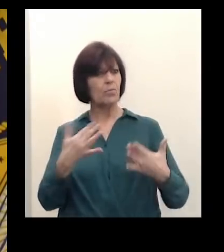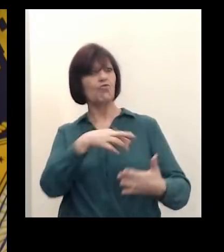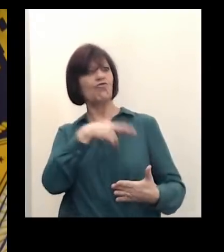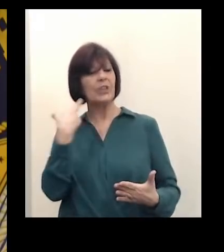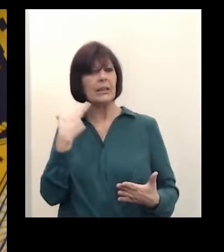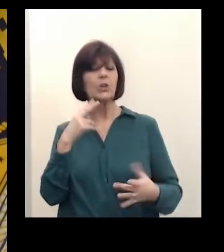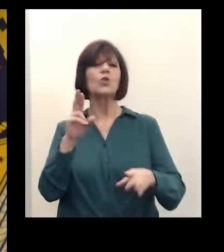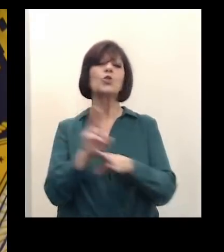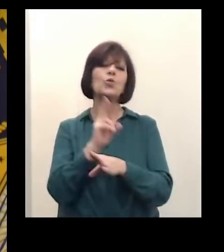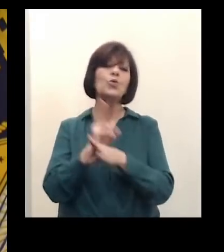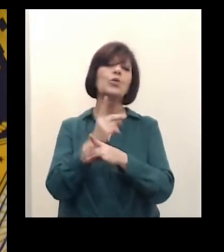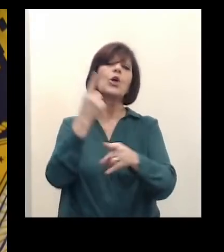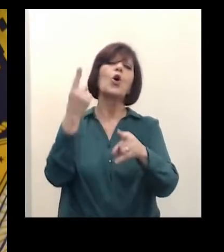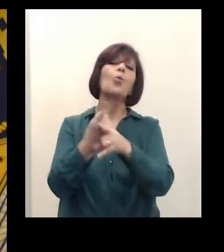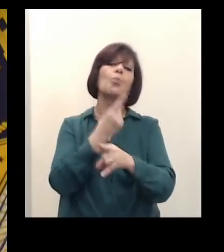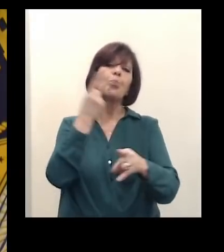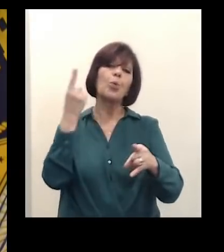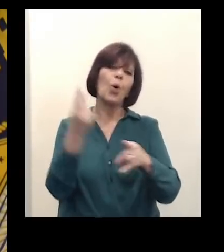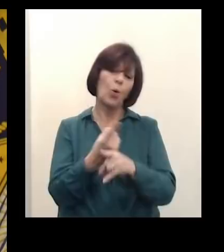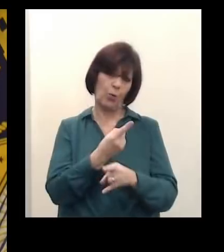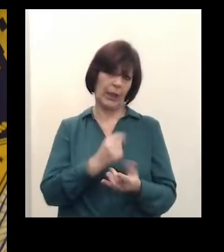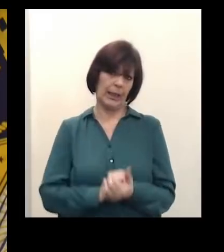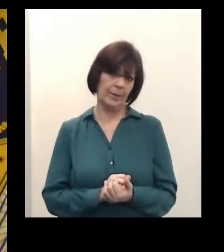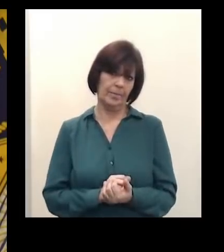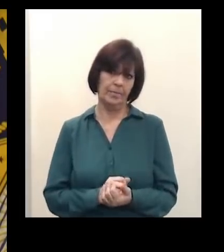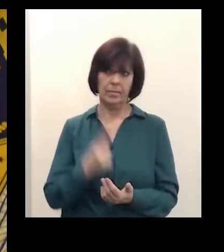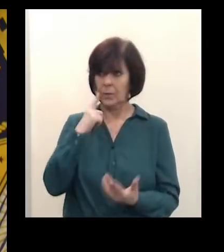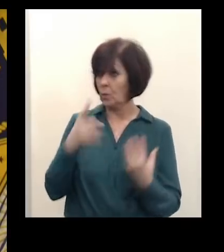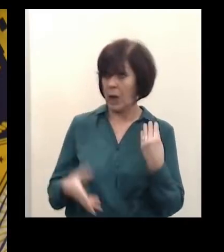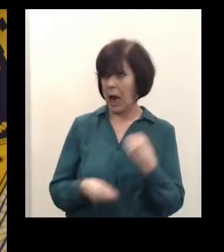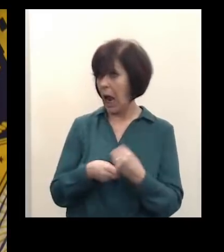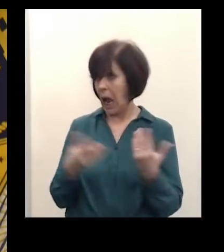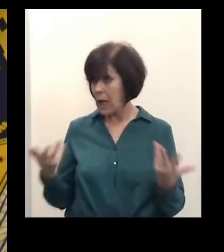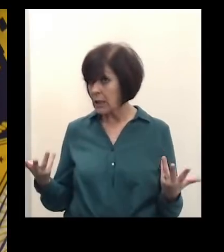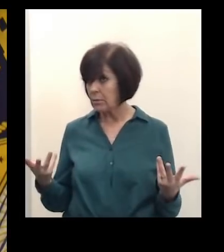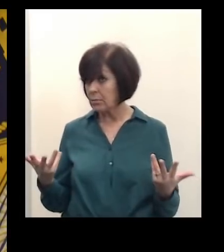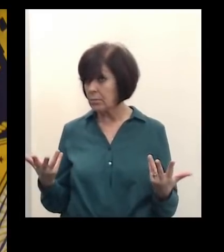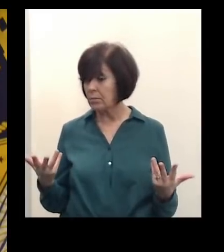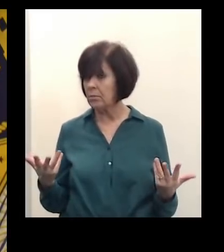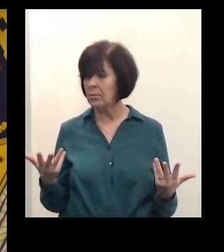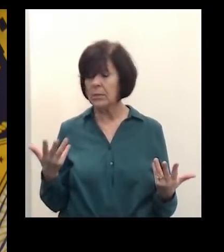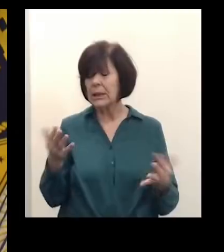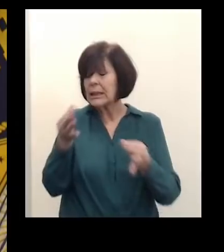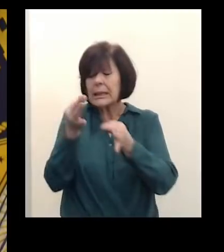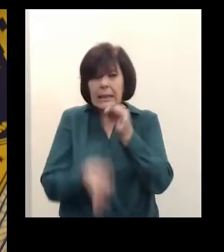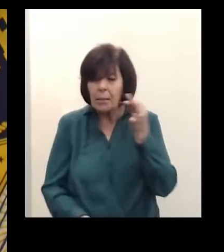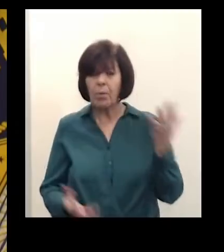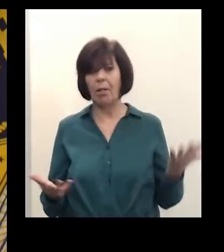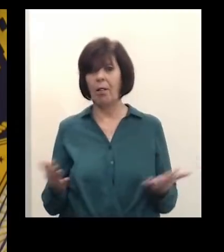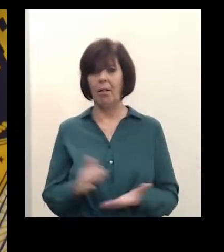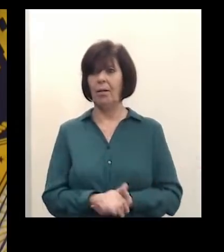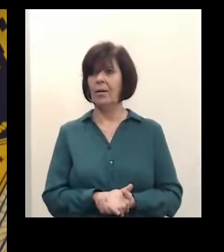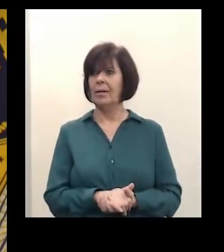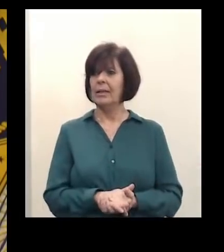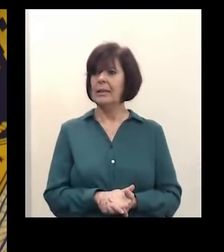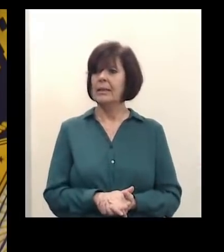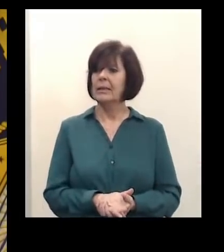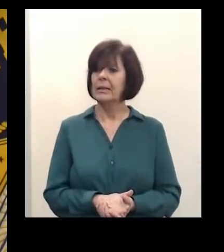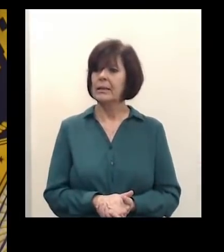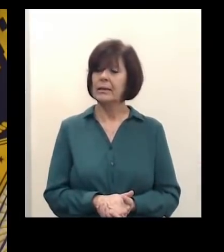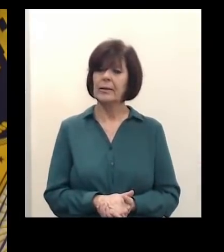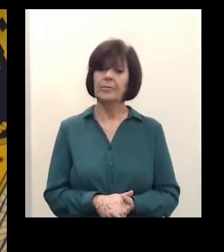appropriately. Dr. Burstein, I don't know if you want to add anything onto that relatively simple but hopefully self-evident explanation. Thank you.